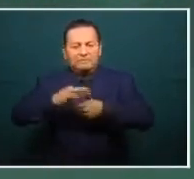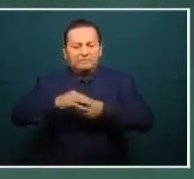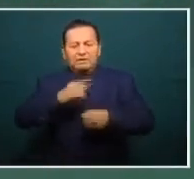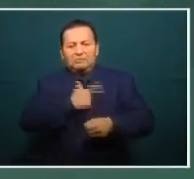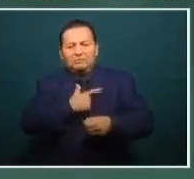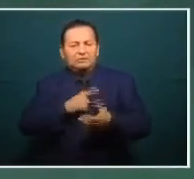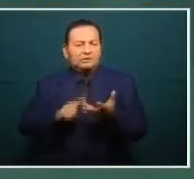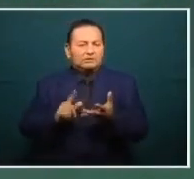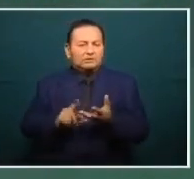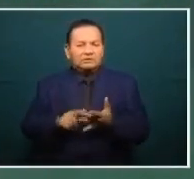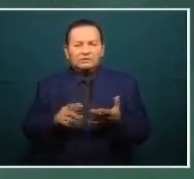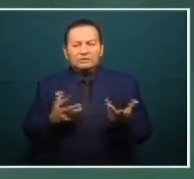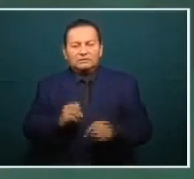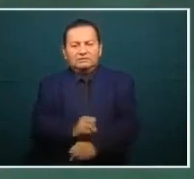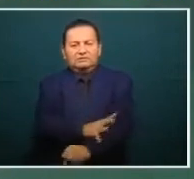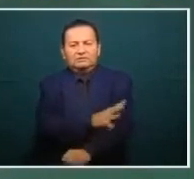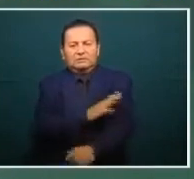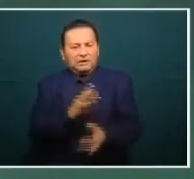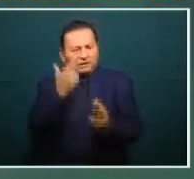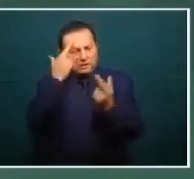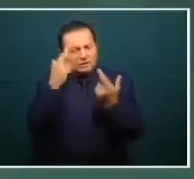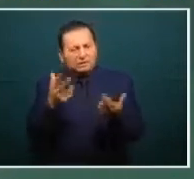passions get it's lit up.